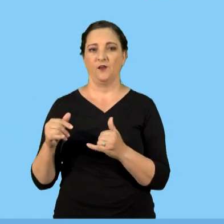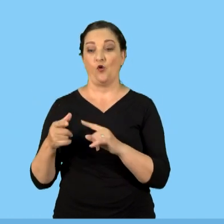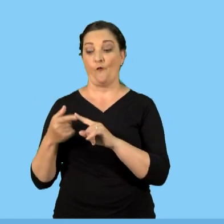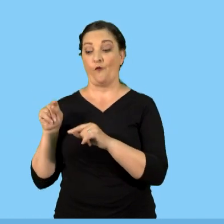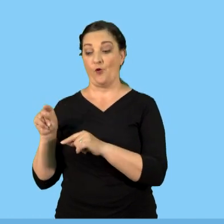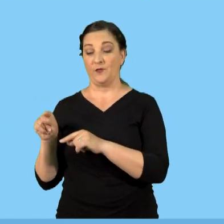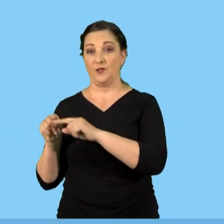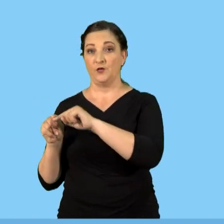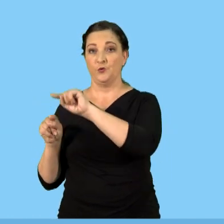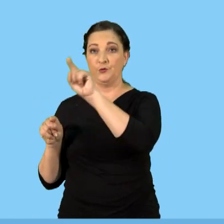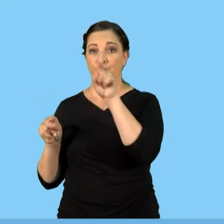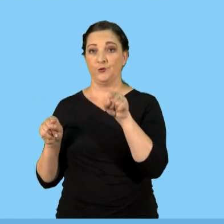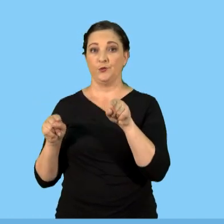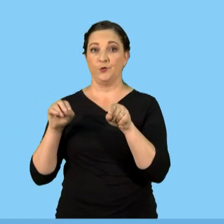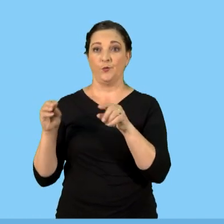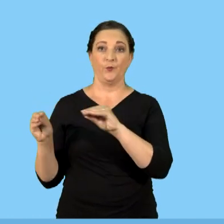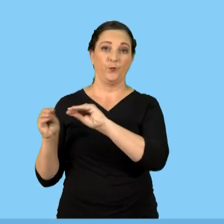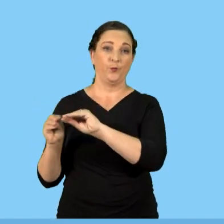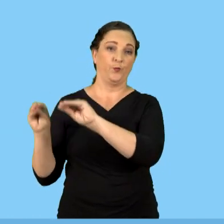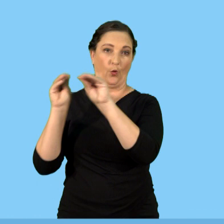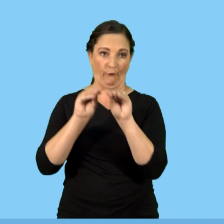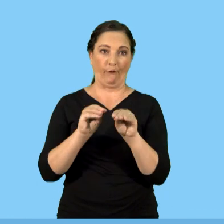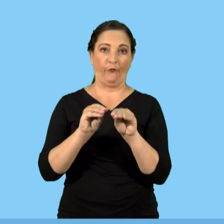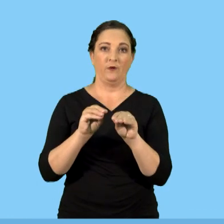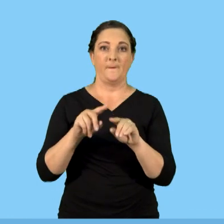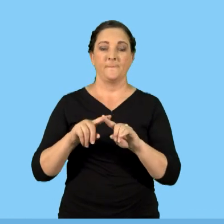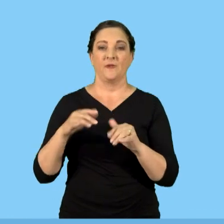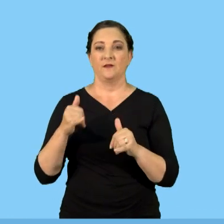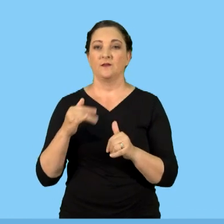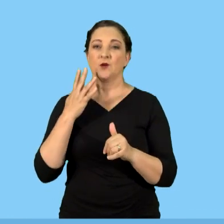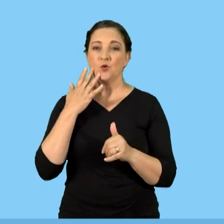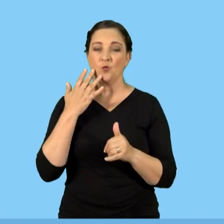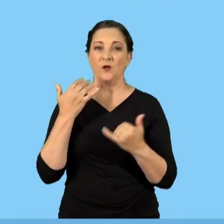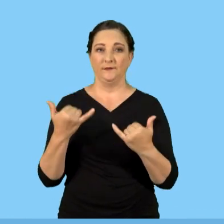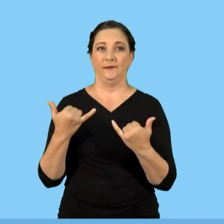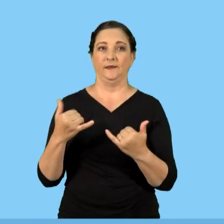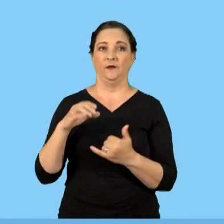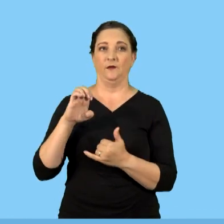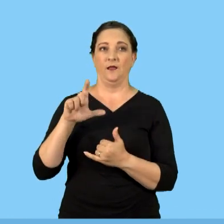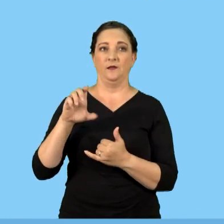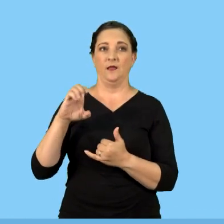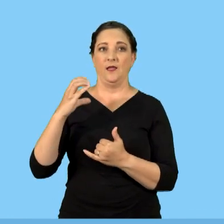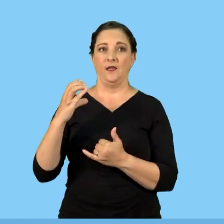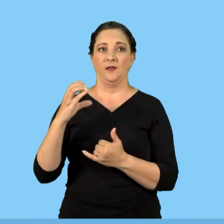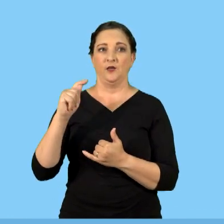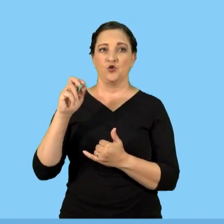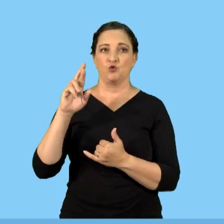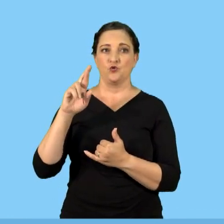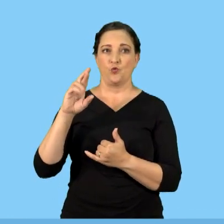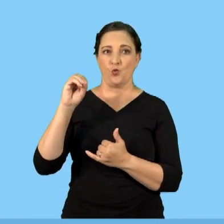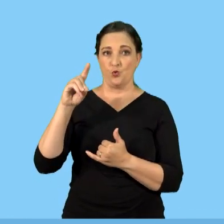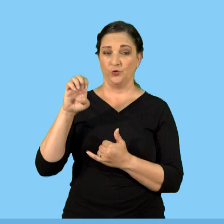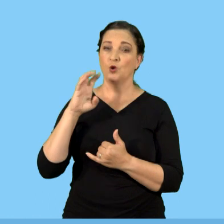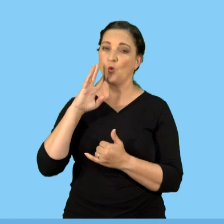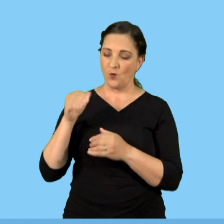the movement of electrons from this particular electrode to this one. And once they get to this electrode, they're going to